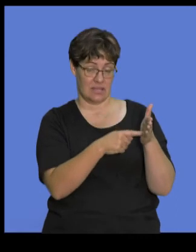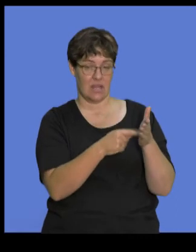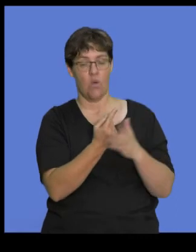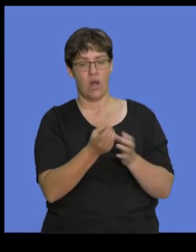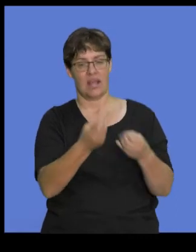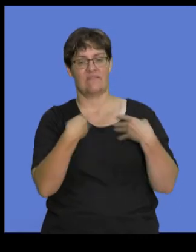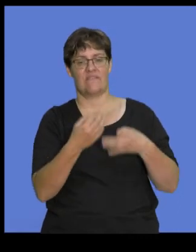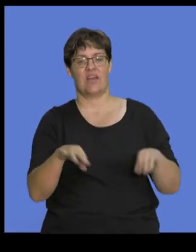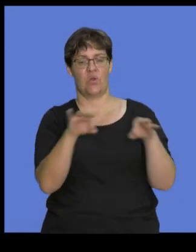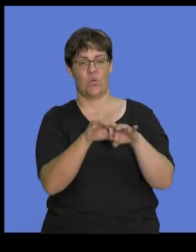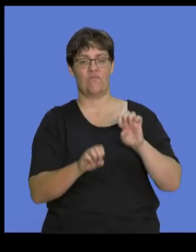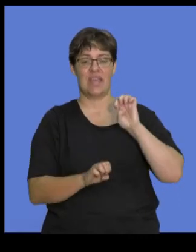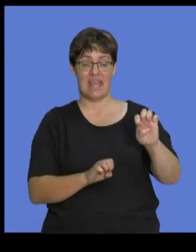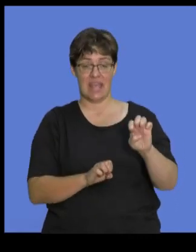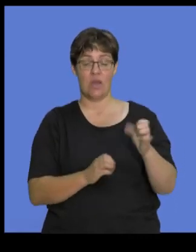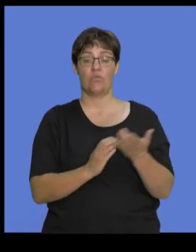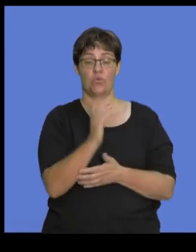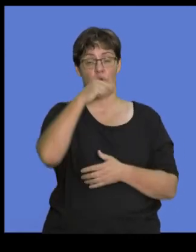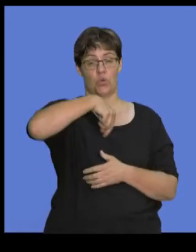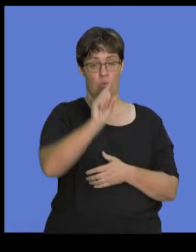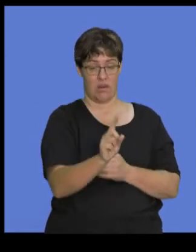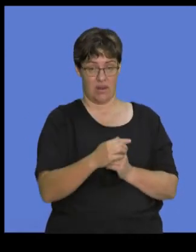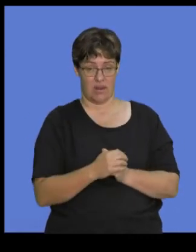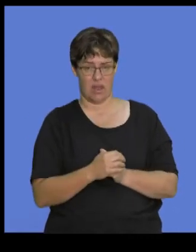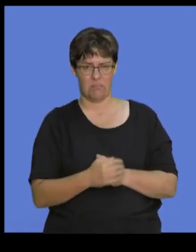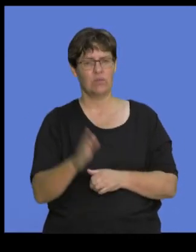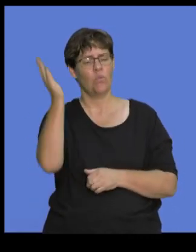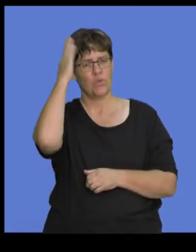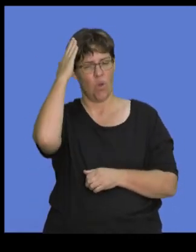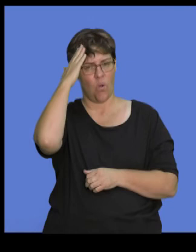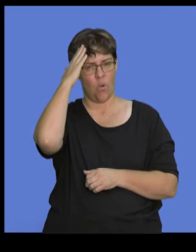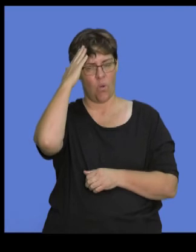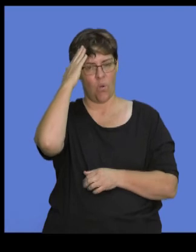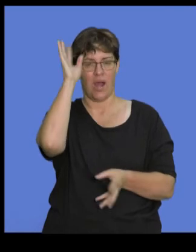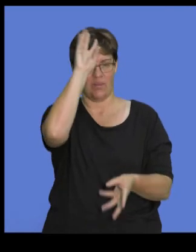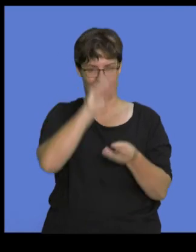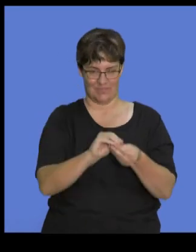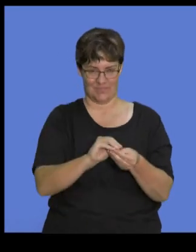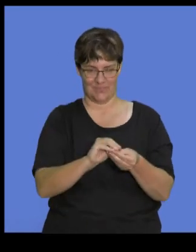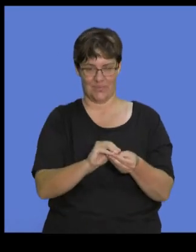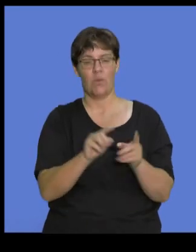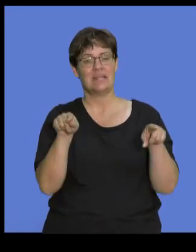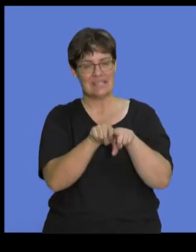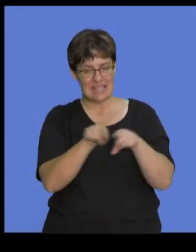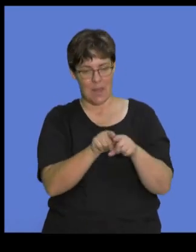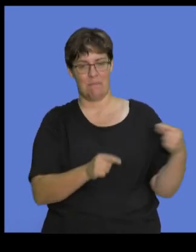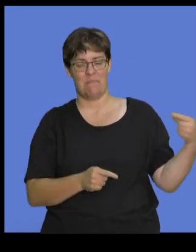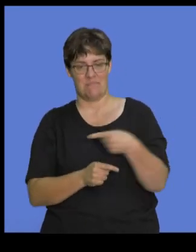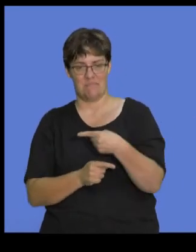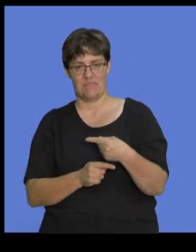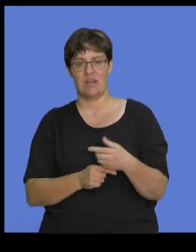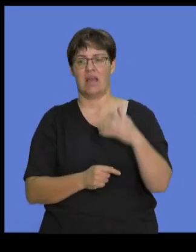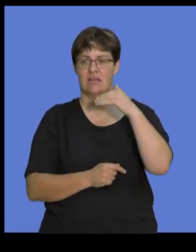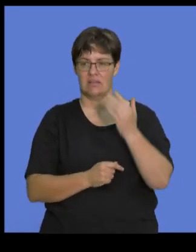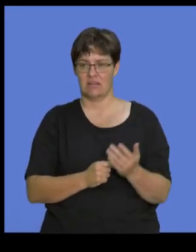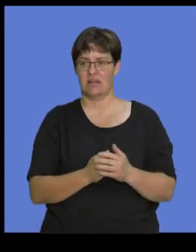it would give us the value of E due to Q1. Okay, but we know that it's the sum because they're in the same direction. We put